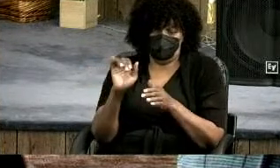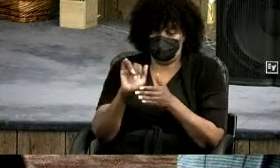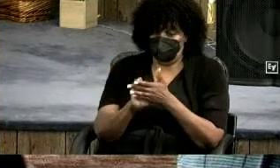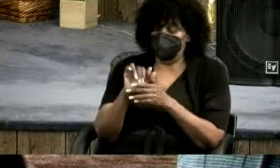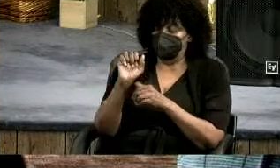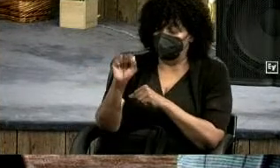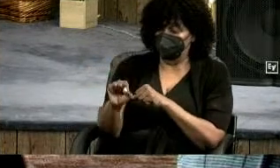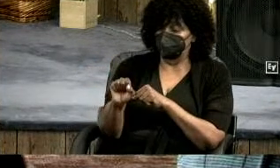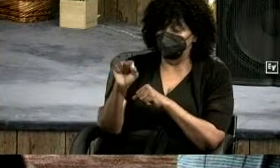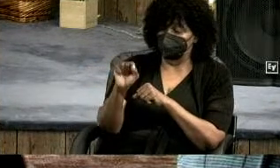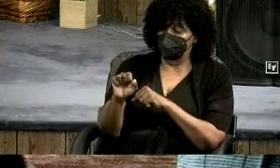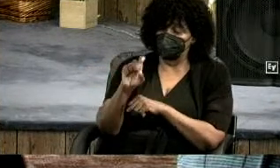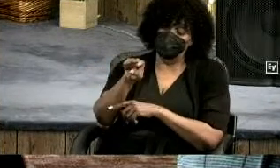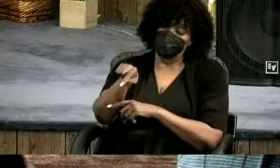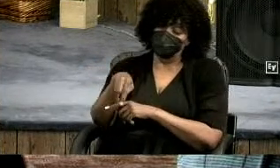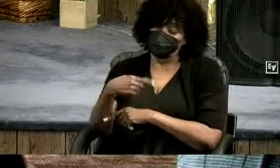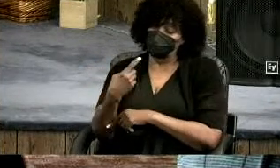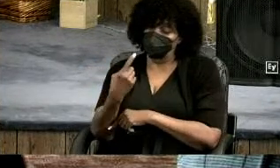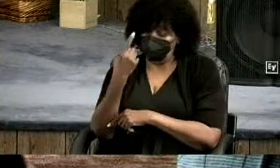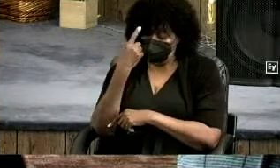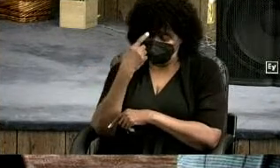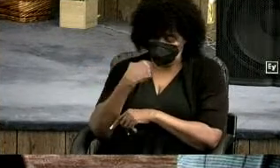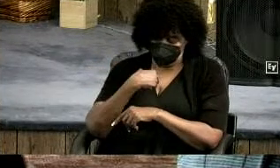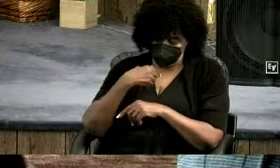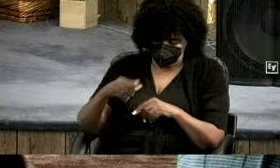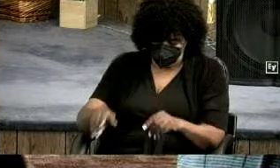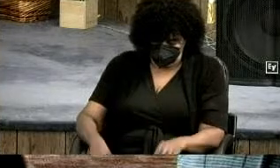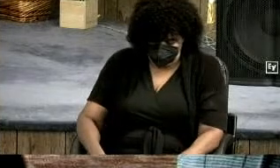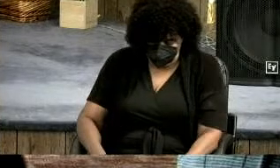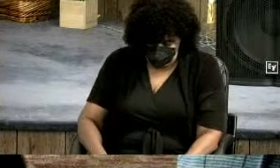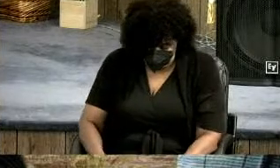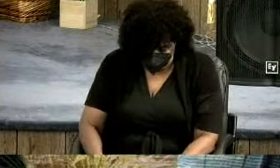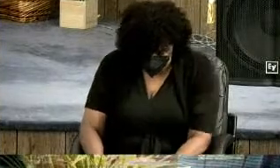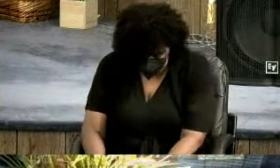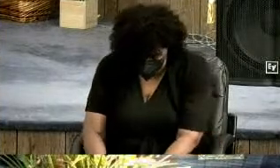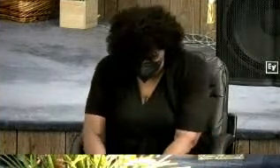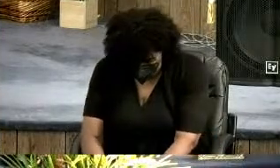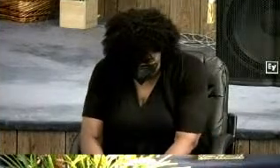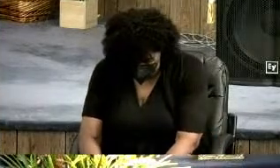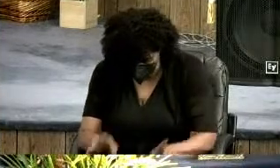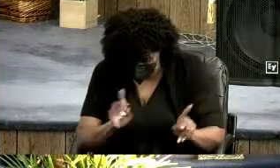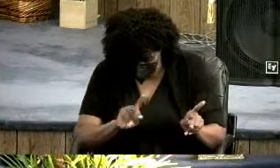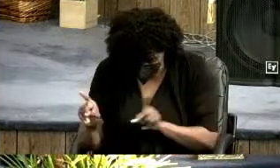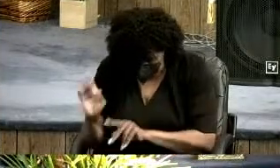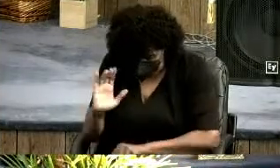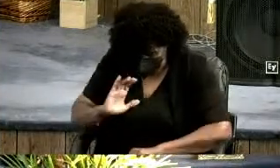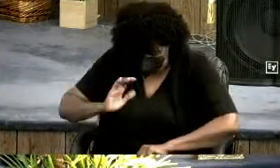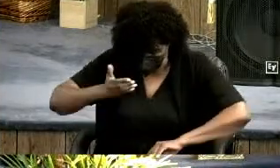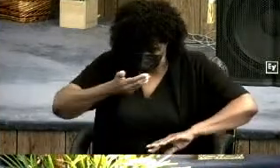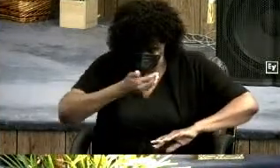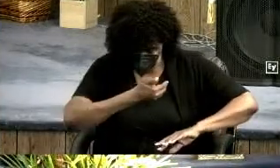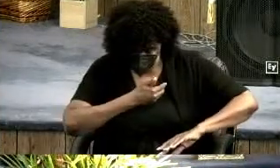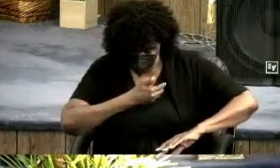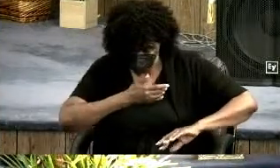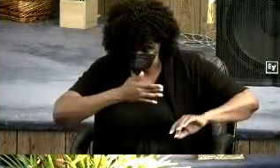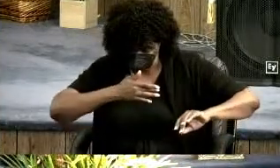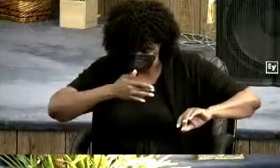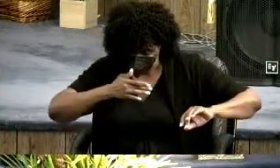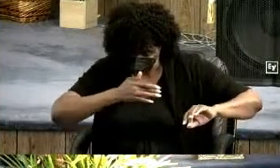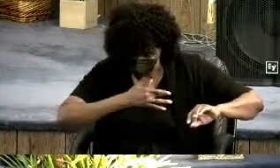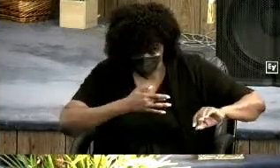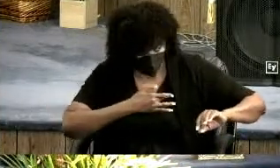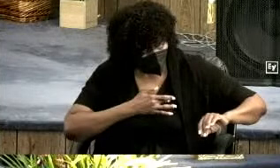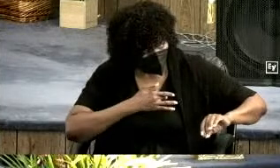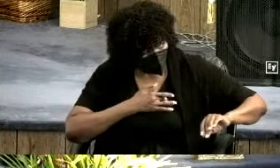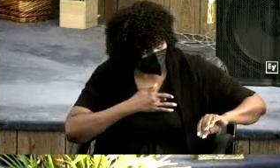it just for me. Let's prepare our hearts. I want to say, Sisterhood, it took a lot of